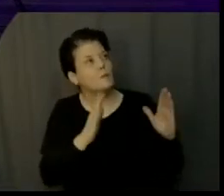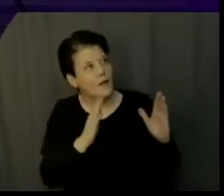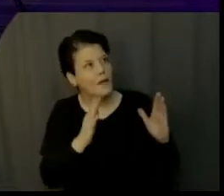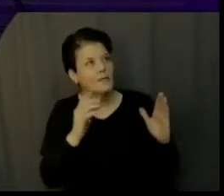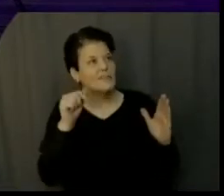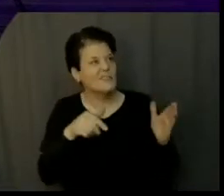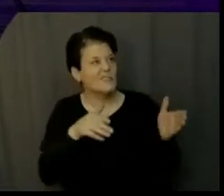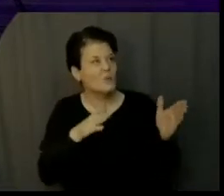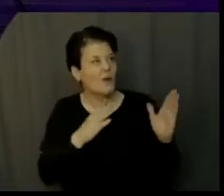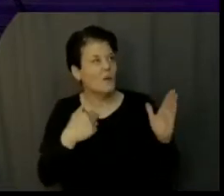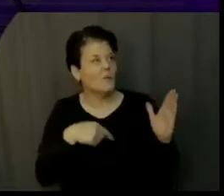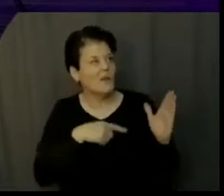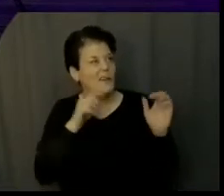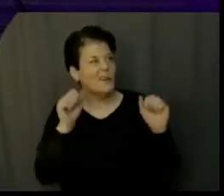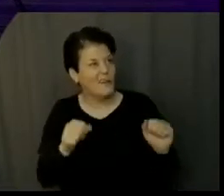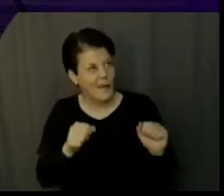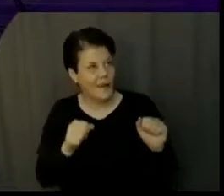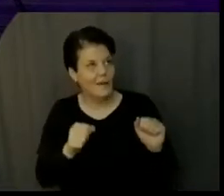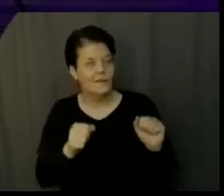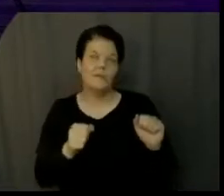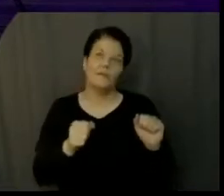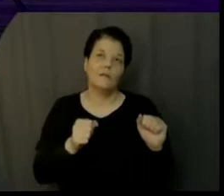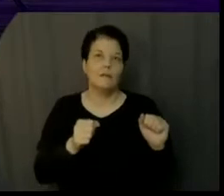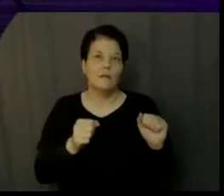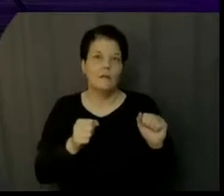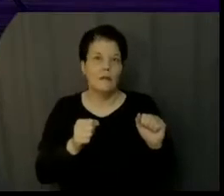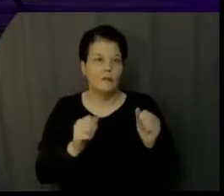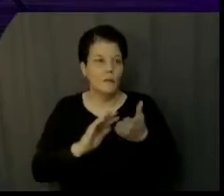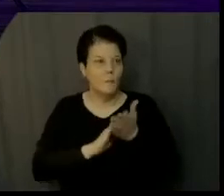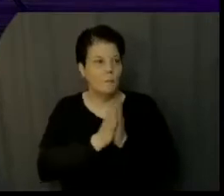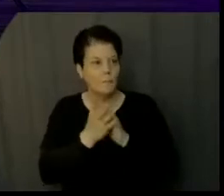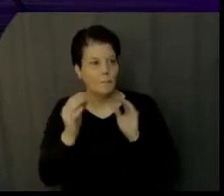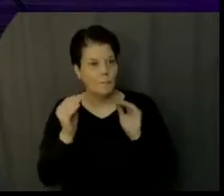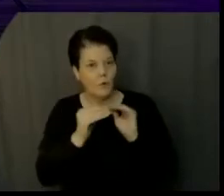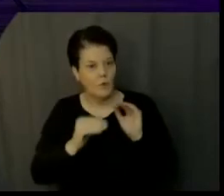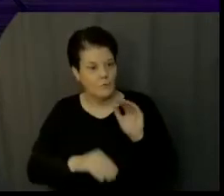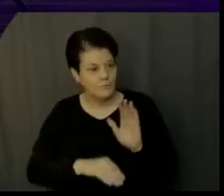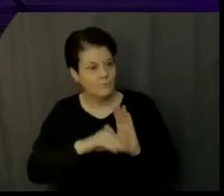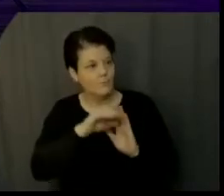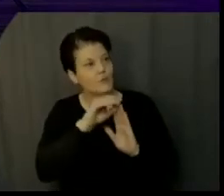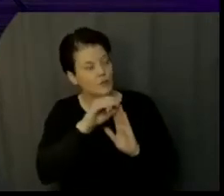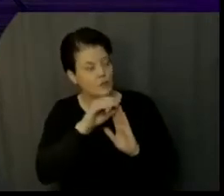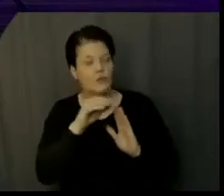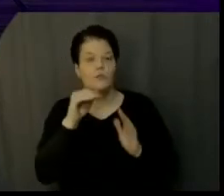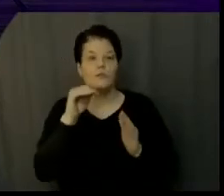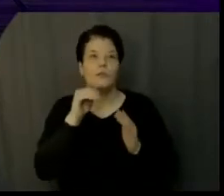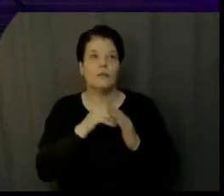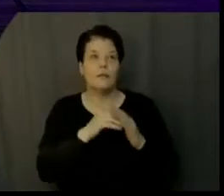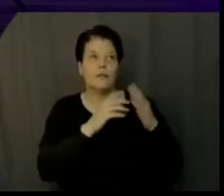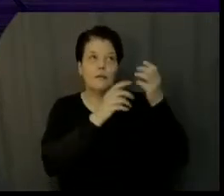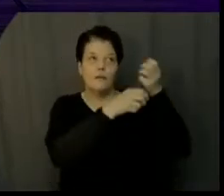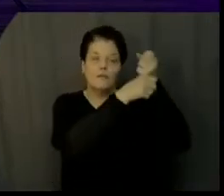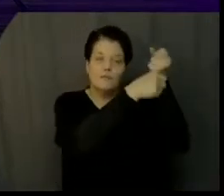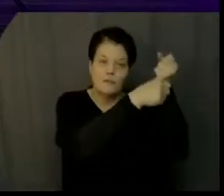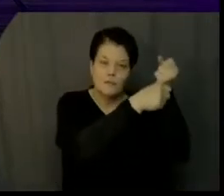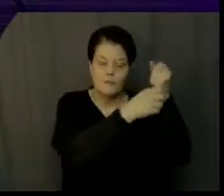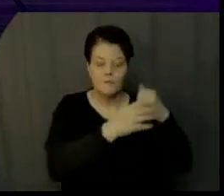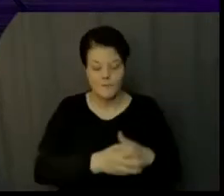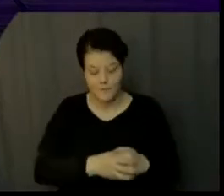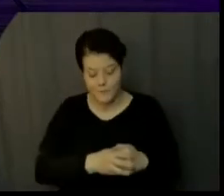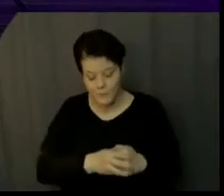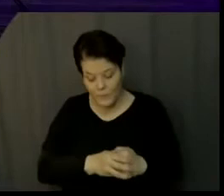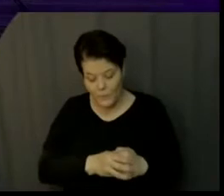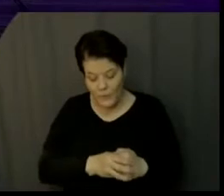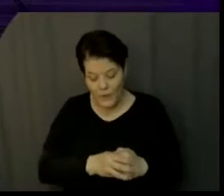to raise us up in our faithfulness. Is that it is a tool that God uses to help us to put Him first. And so for